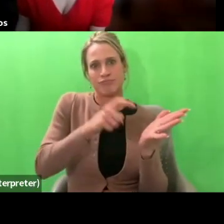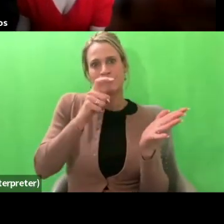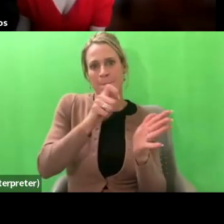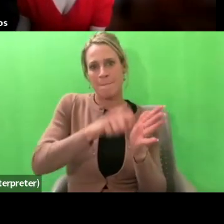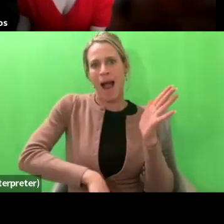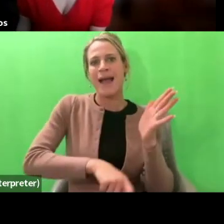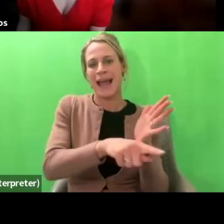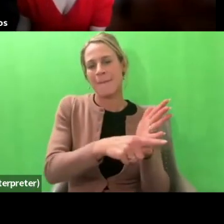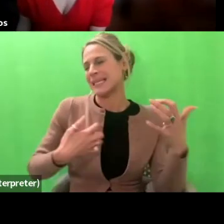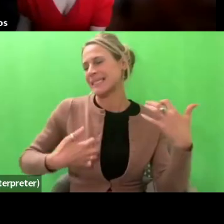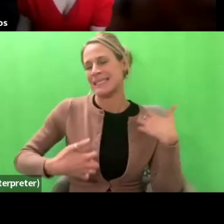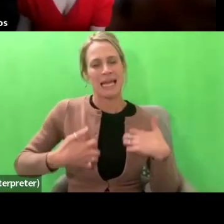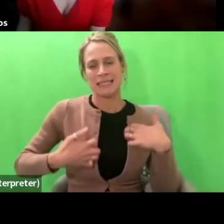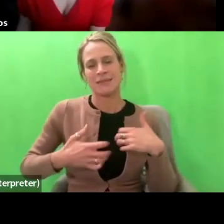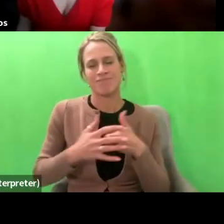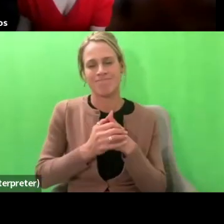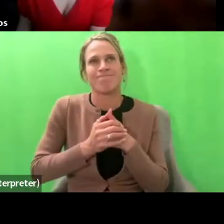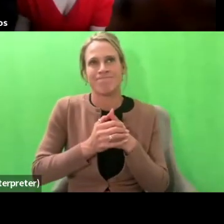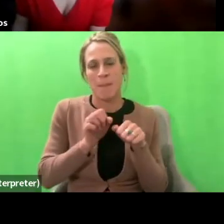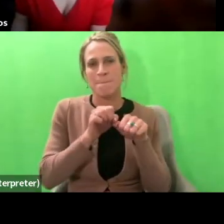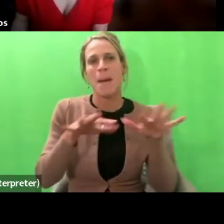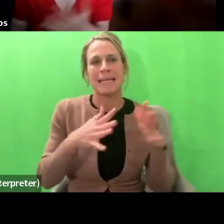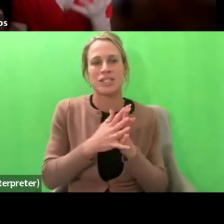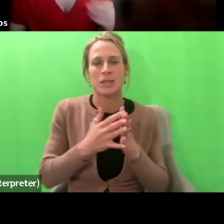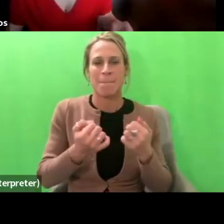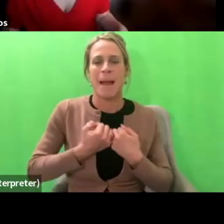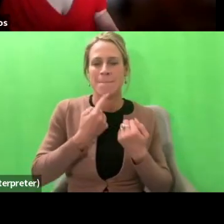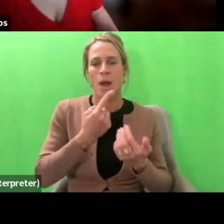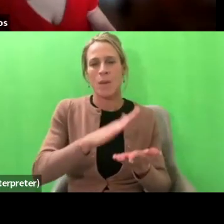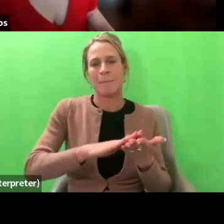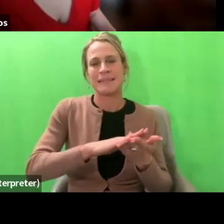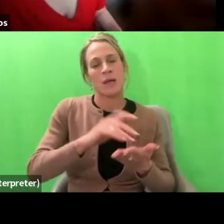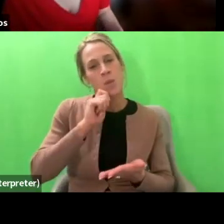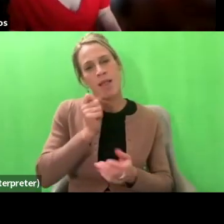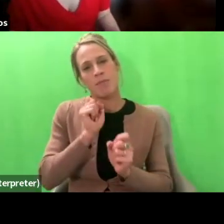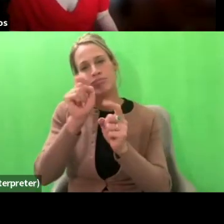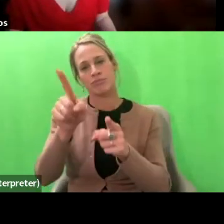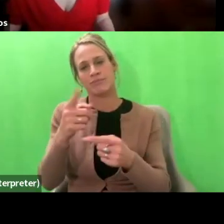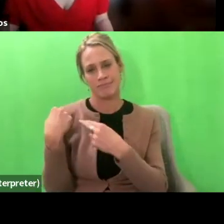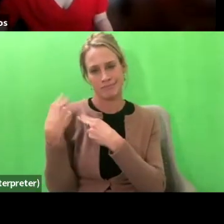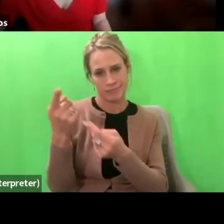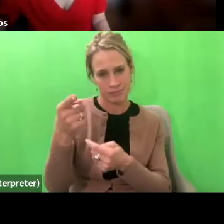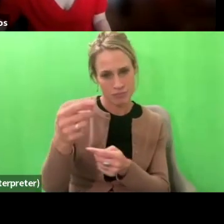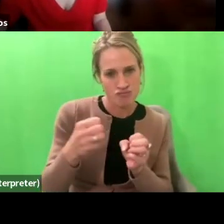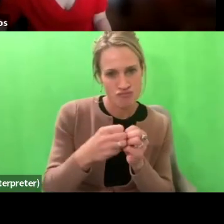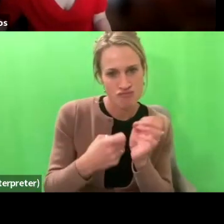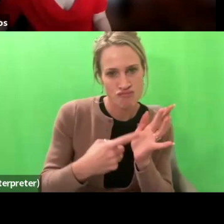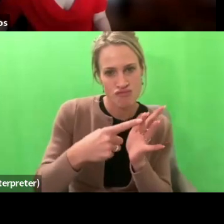it. I couldn't be any more so. So I'll turn it over to Brian. I know he's doing something awesome.